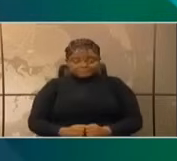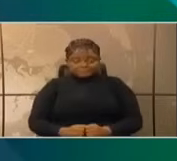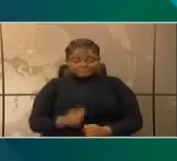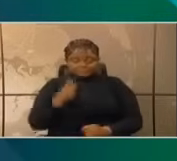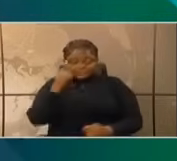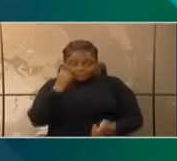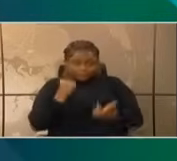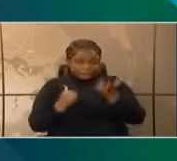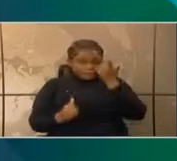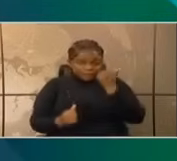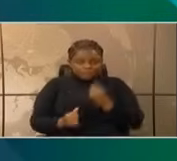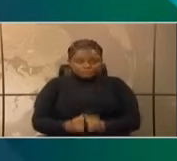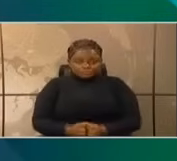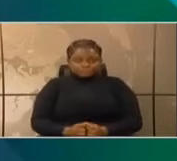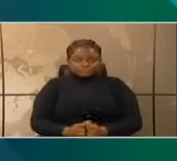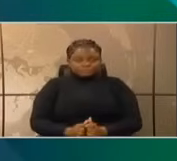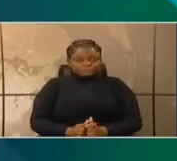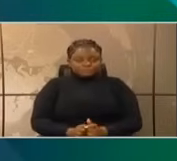If you say,